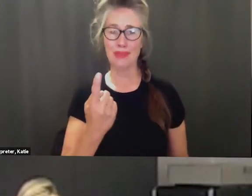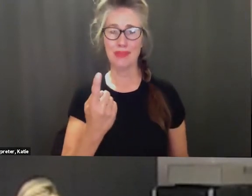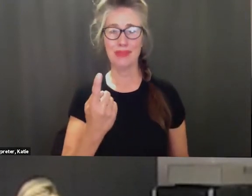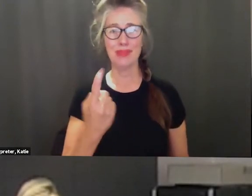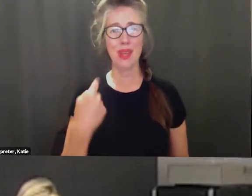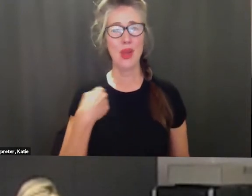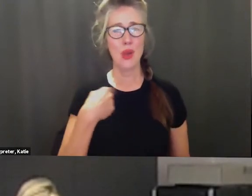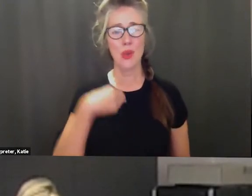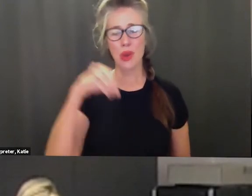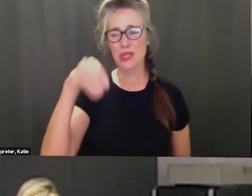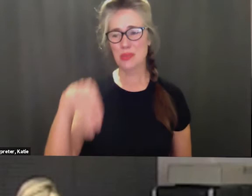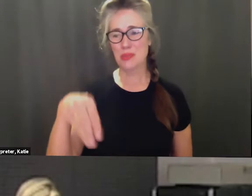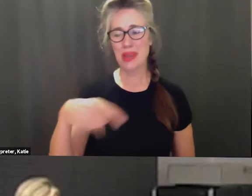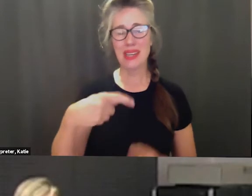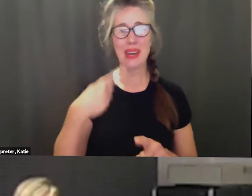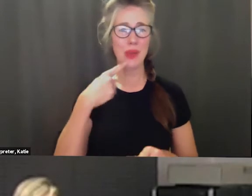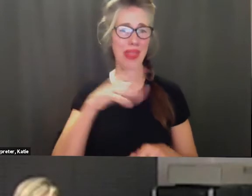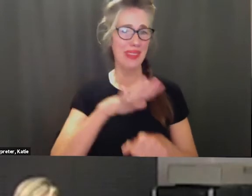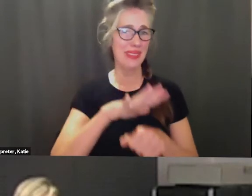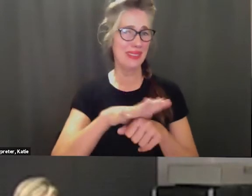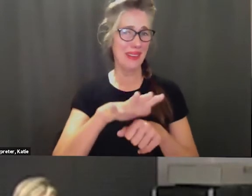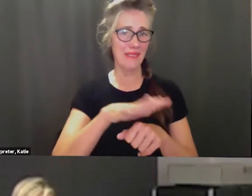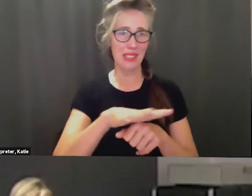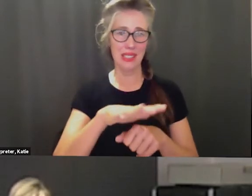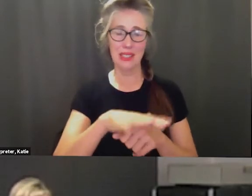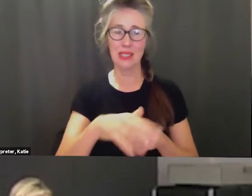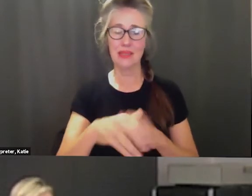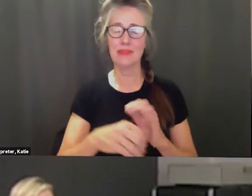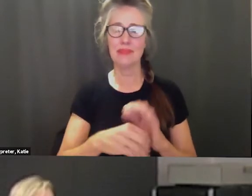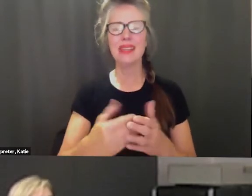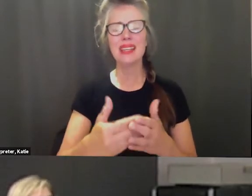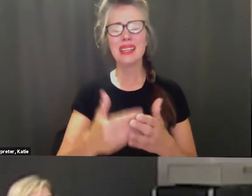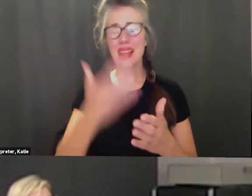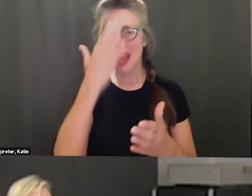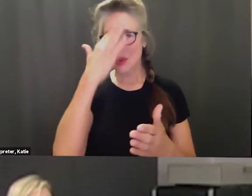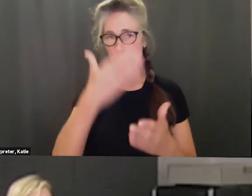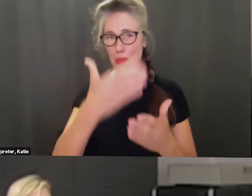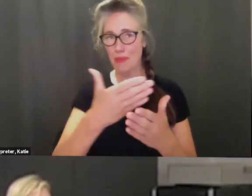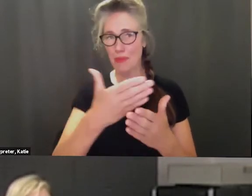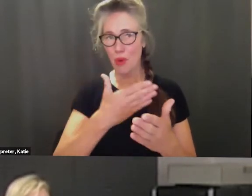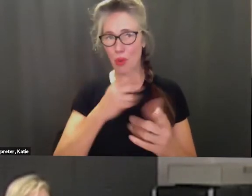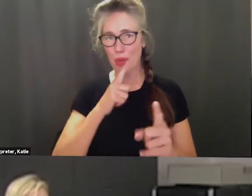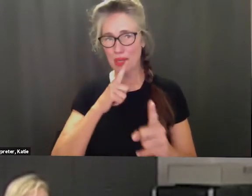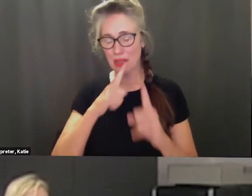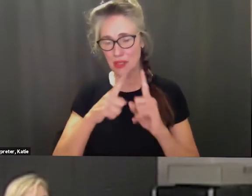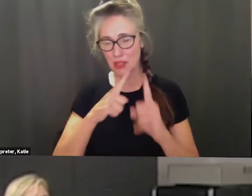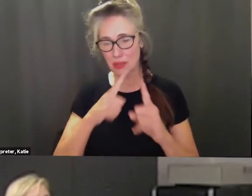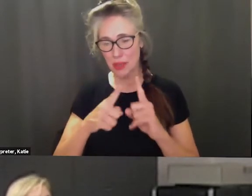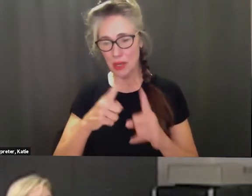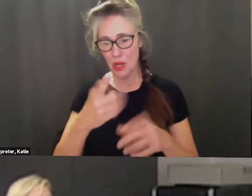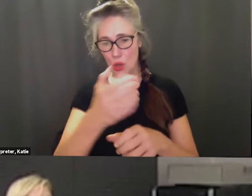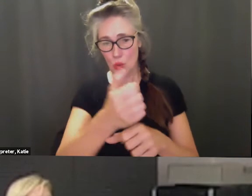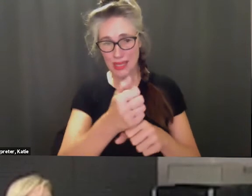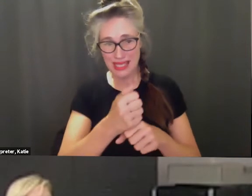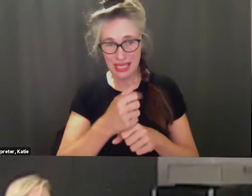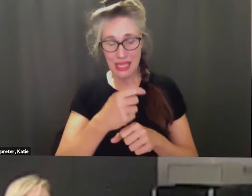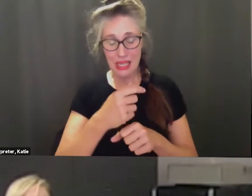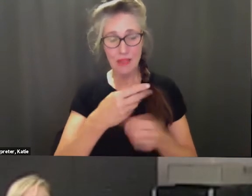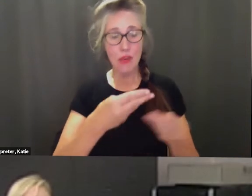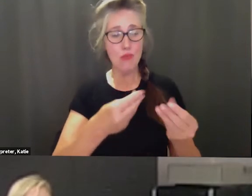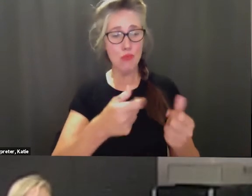spending. And I know that we had a conversation before about we receive property